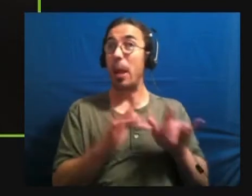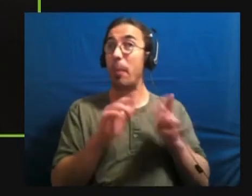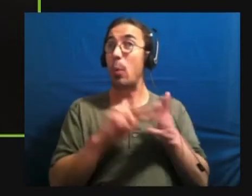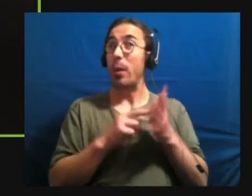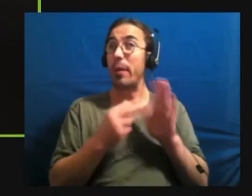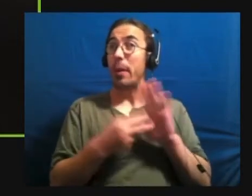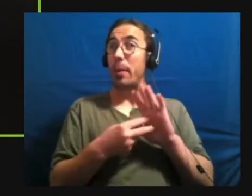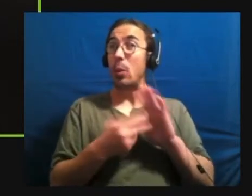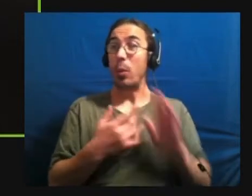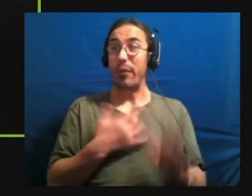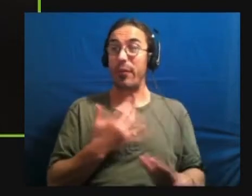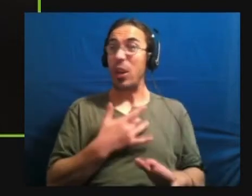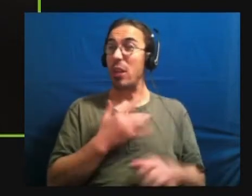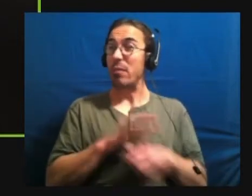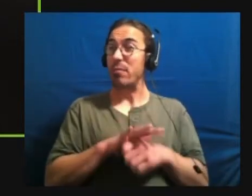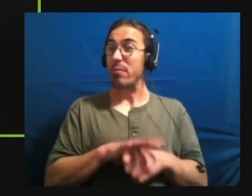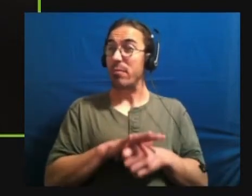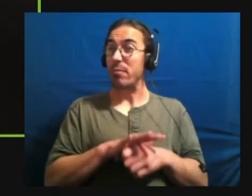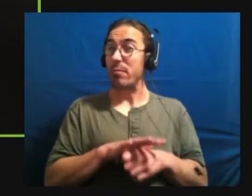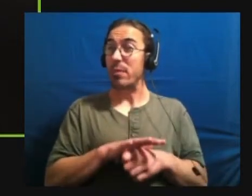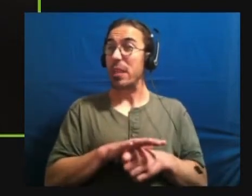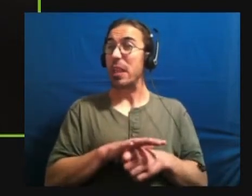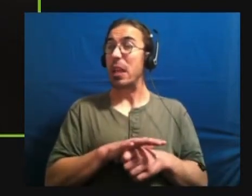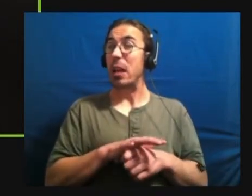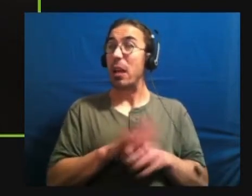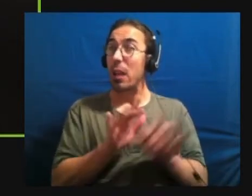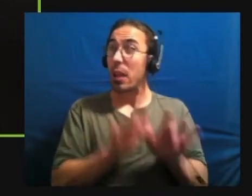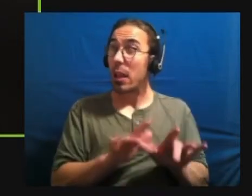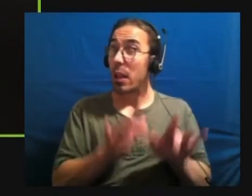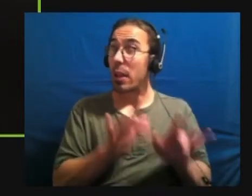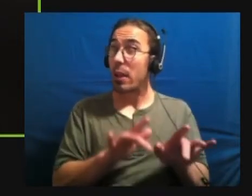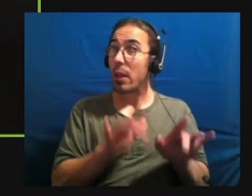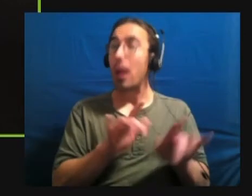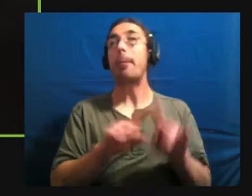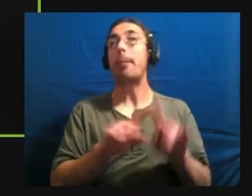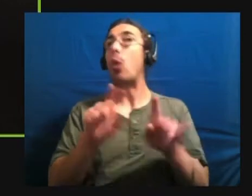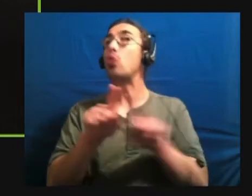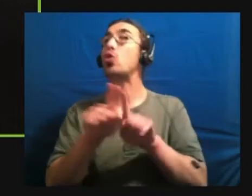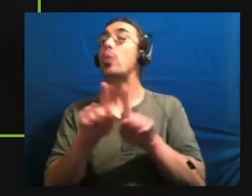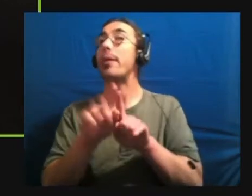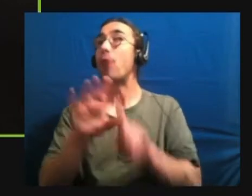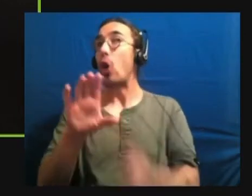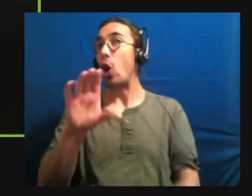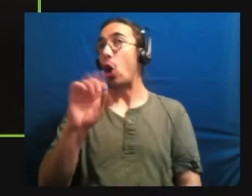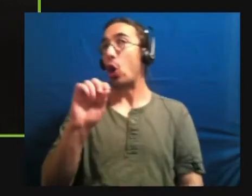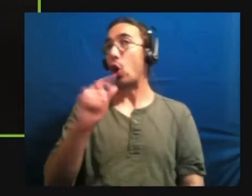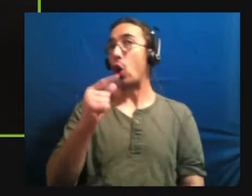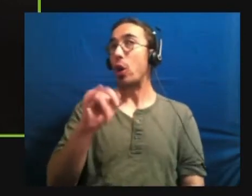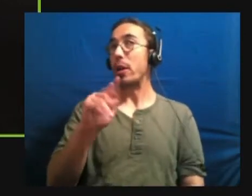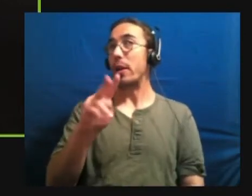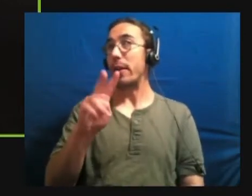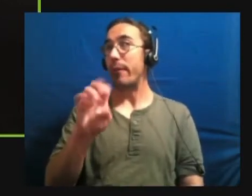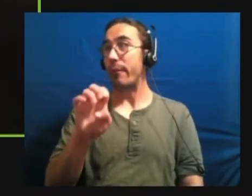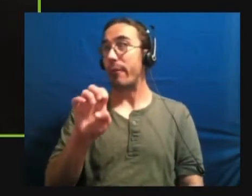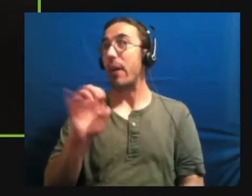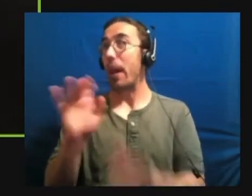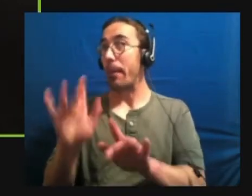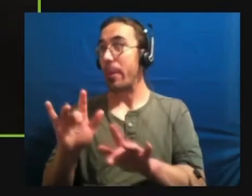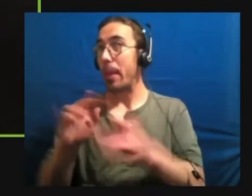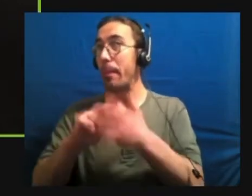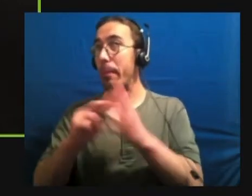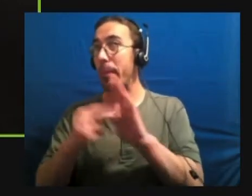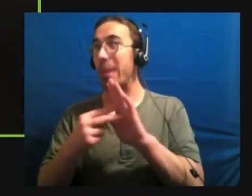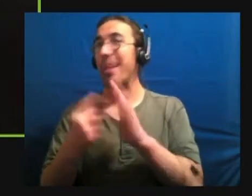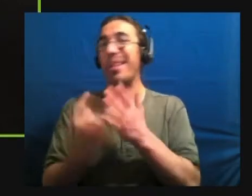have disordered cognitive empathy, which is that we do not